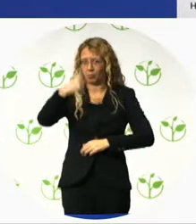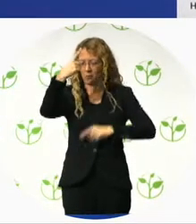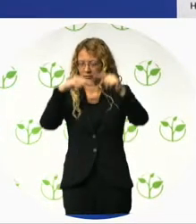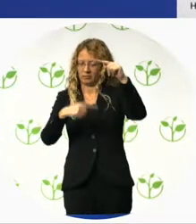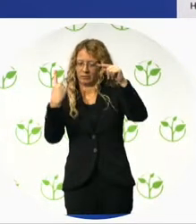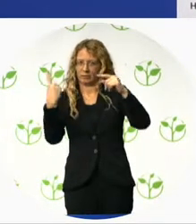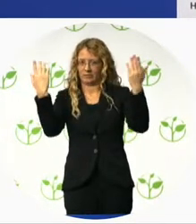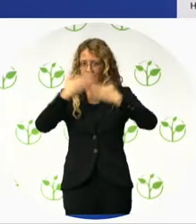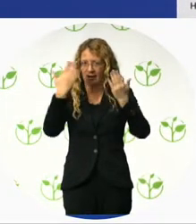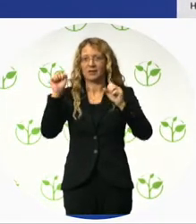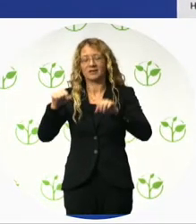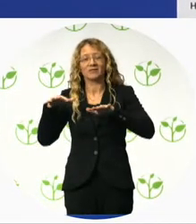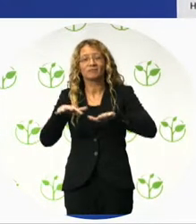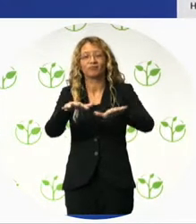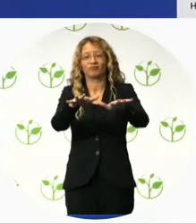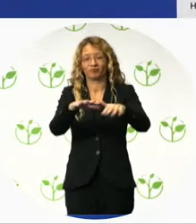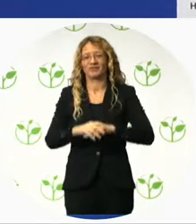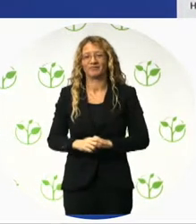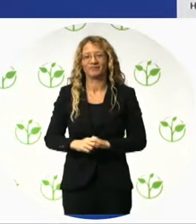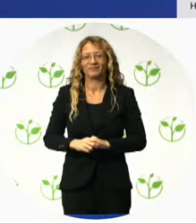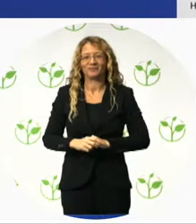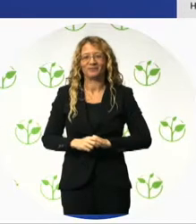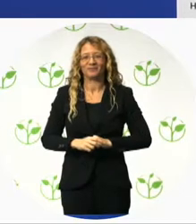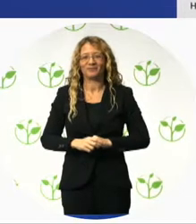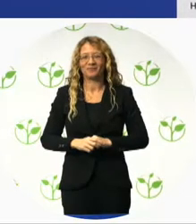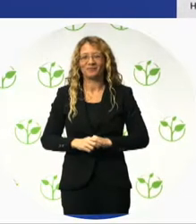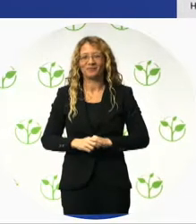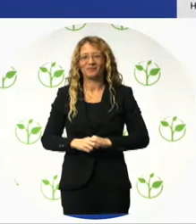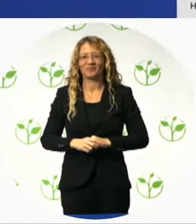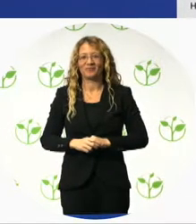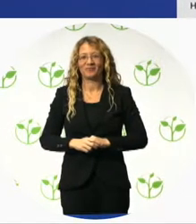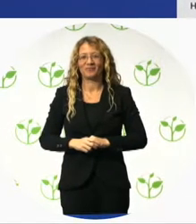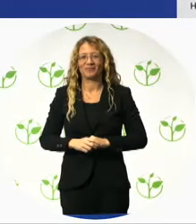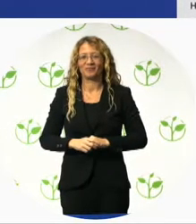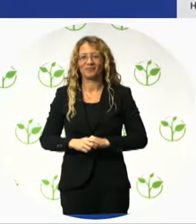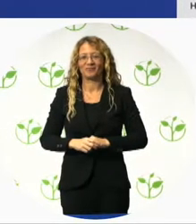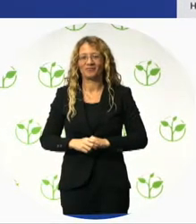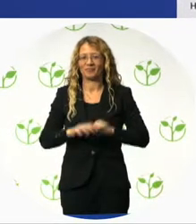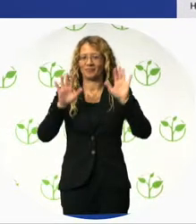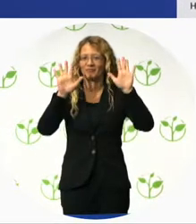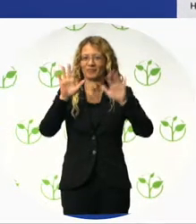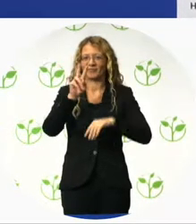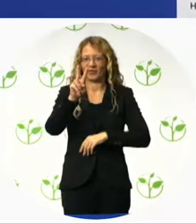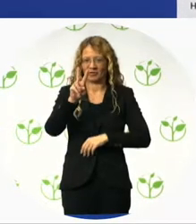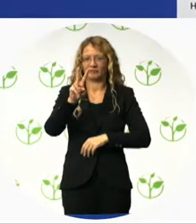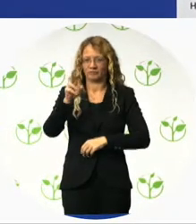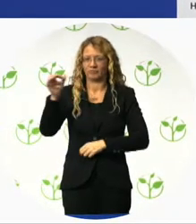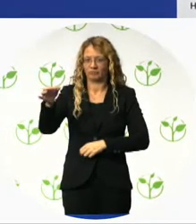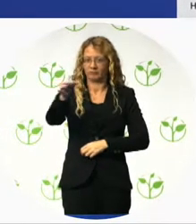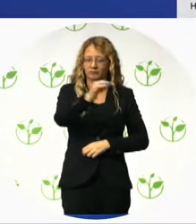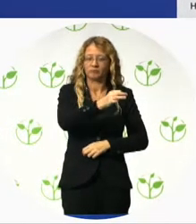in these 12 cities once a month. Nonetheless, the other innovative part of this project is the fact